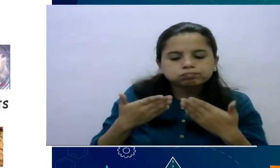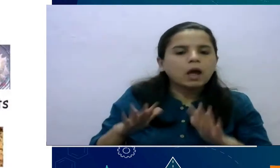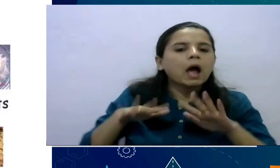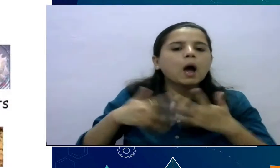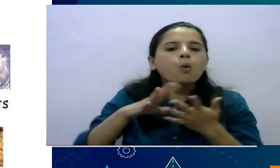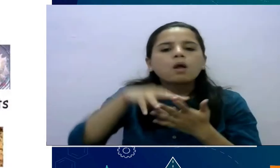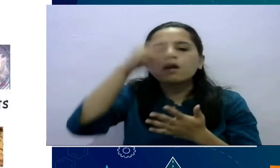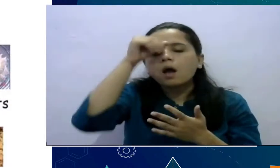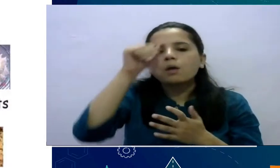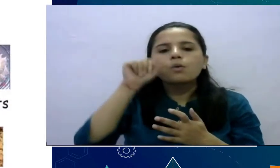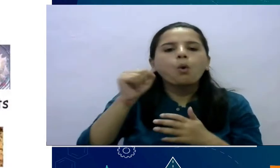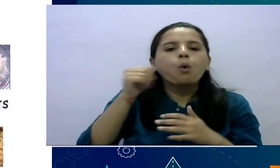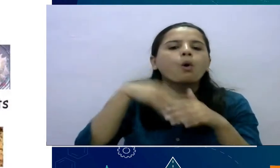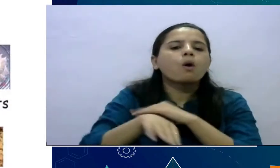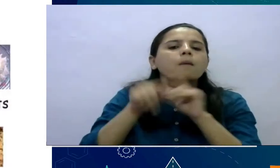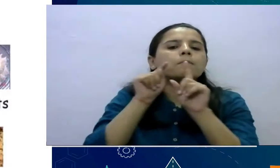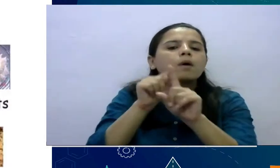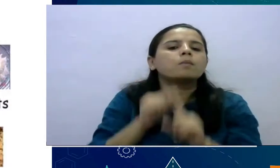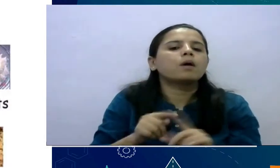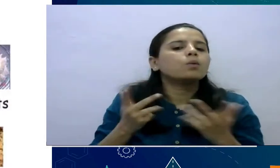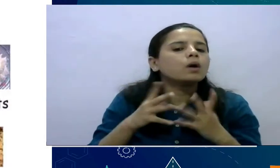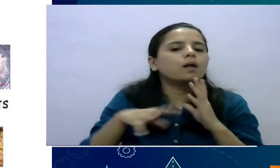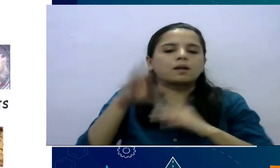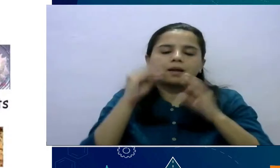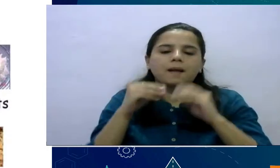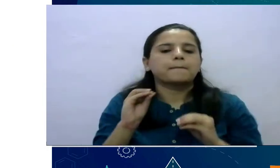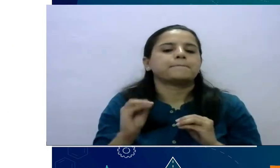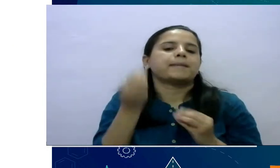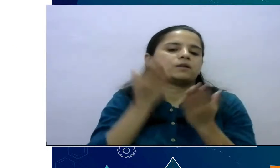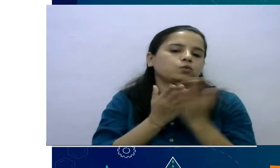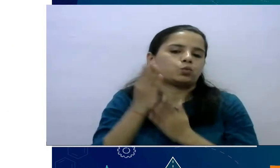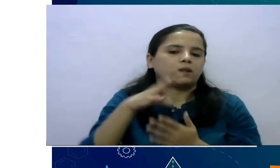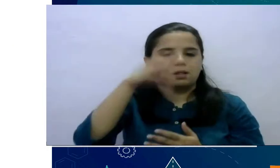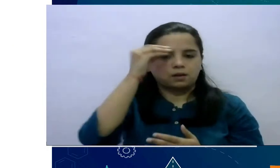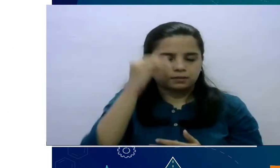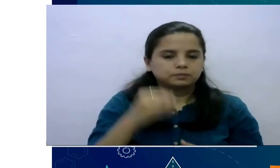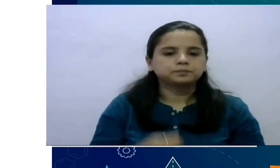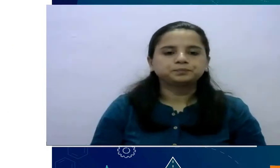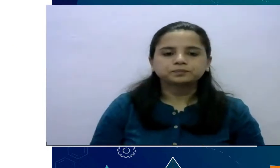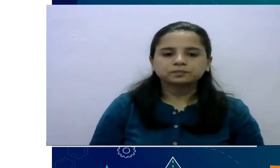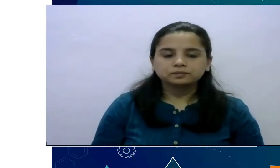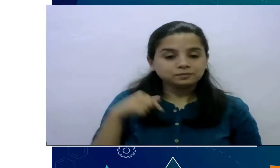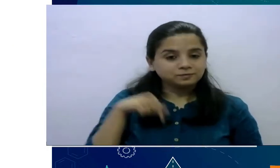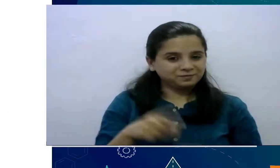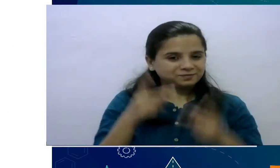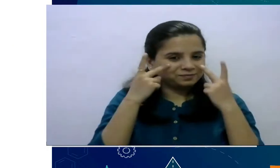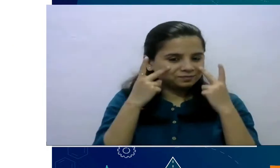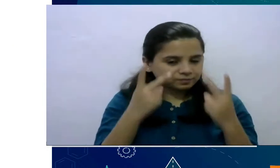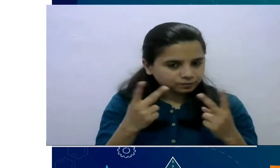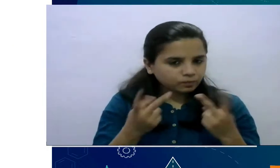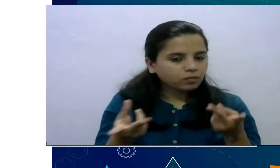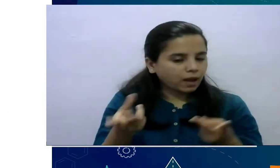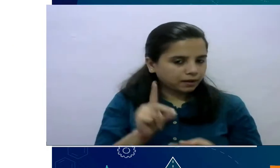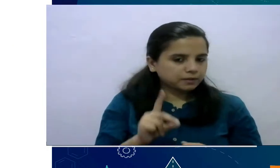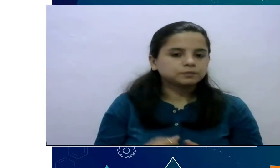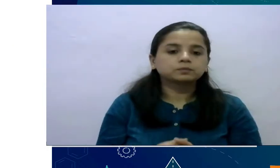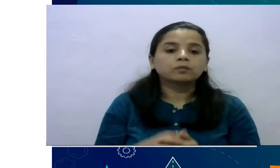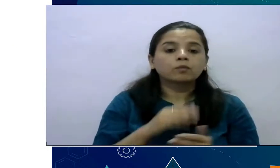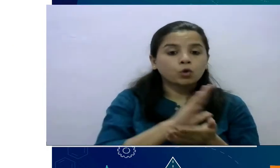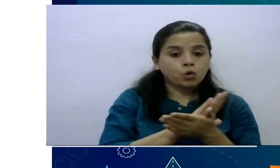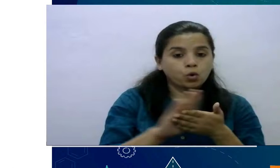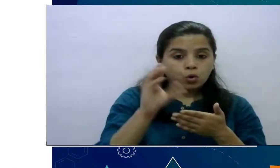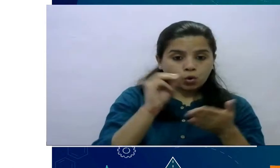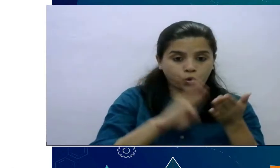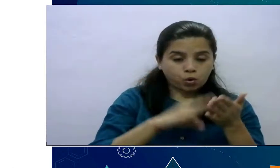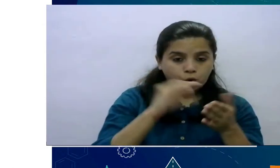their characteristics or properties in a better way. So here again, homogeneous mixture,